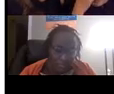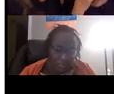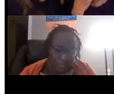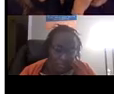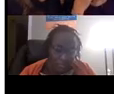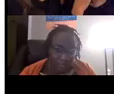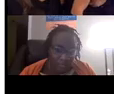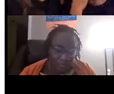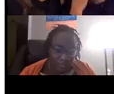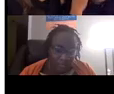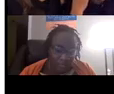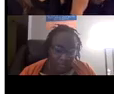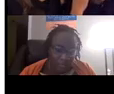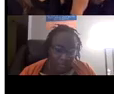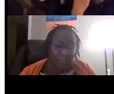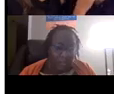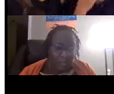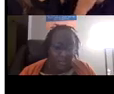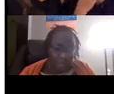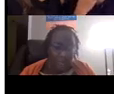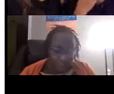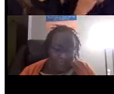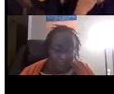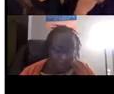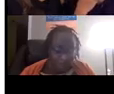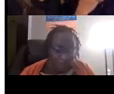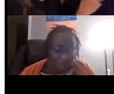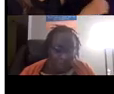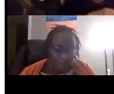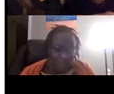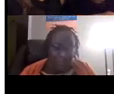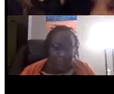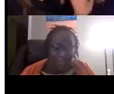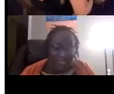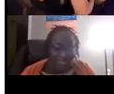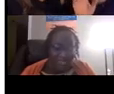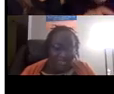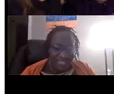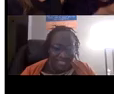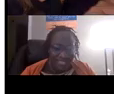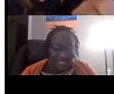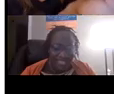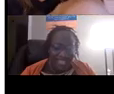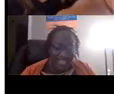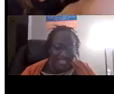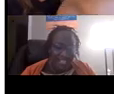His book is named The Vulnerable Communion. That's a good one.